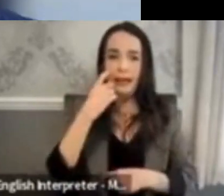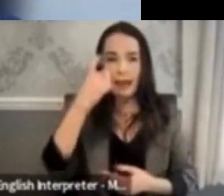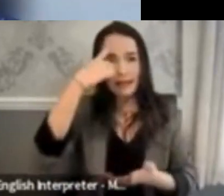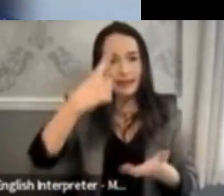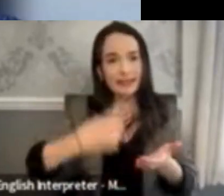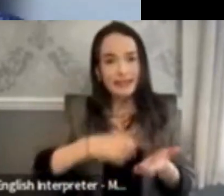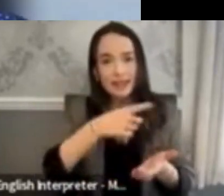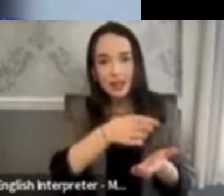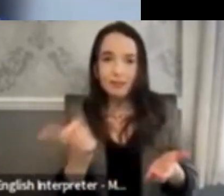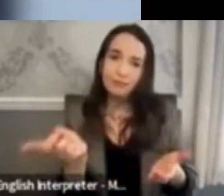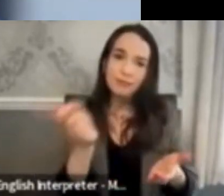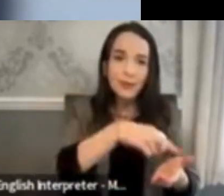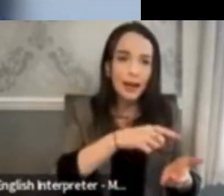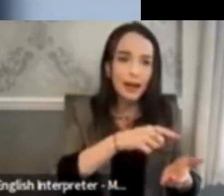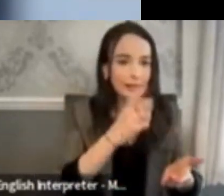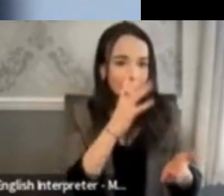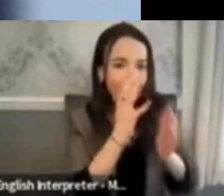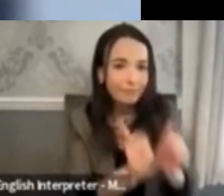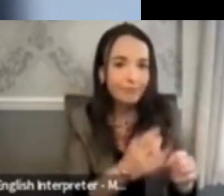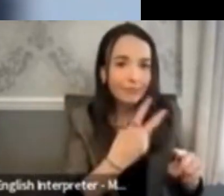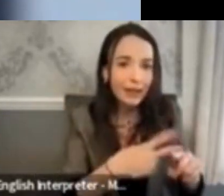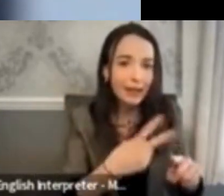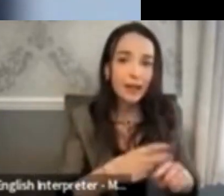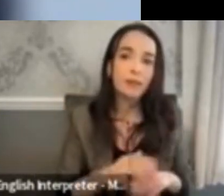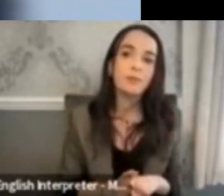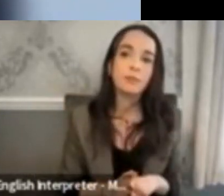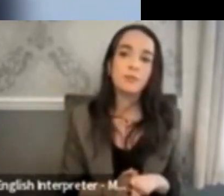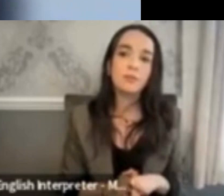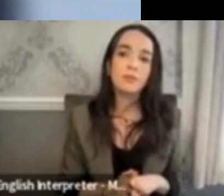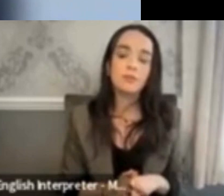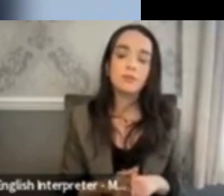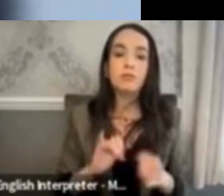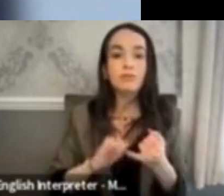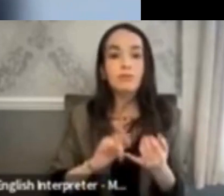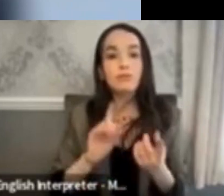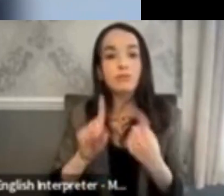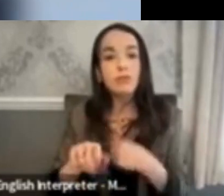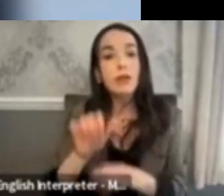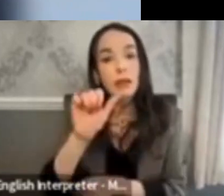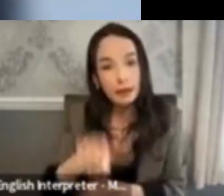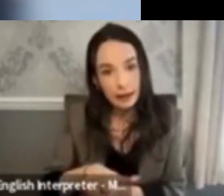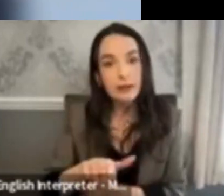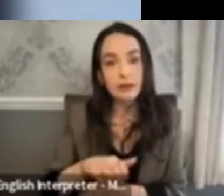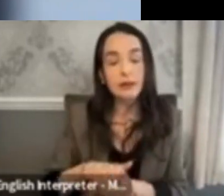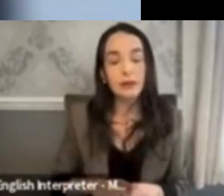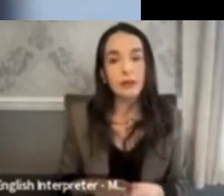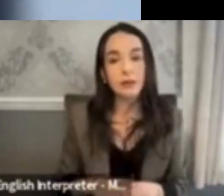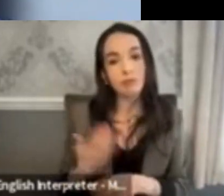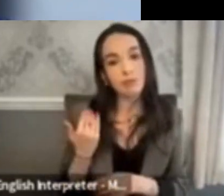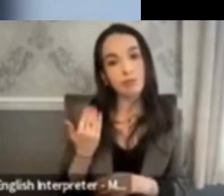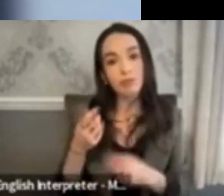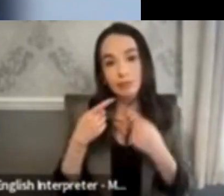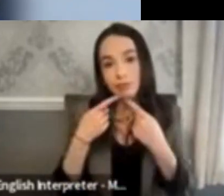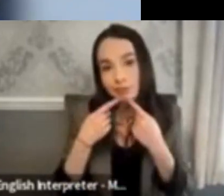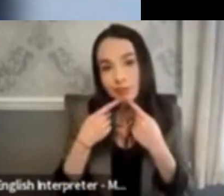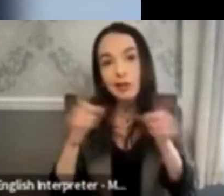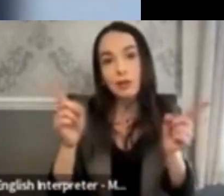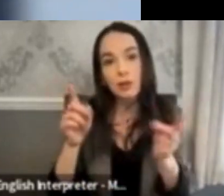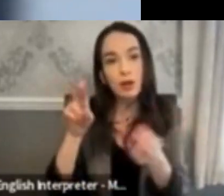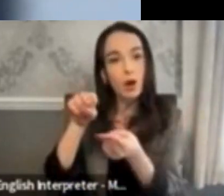no, we're answering a lot of questions on this following the recent announcement of an increase in